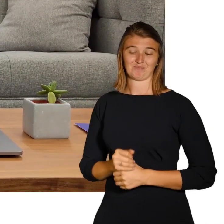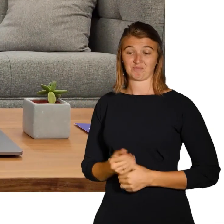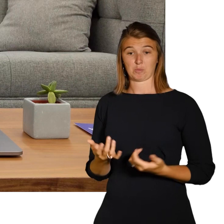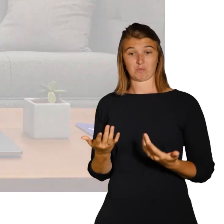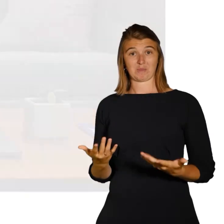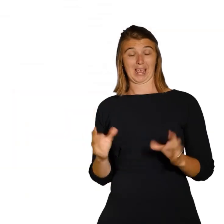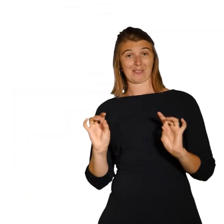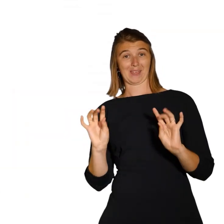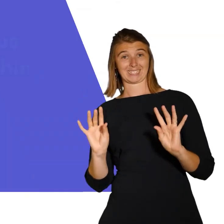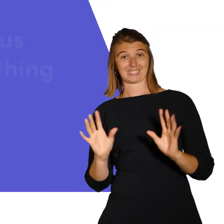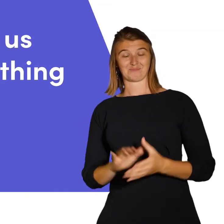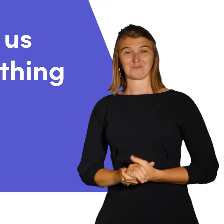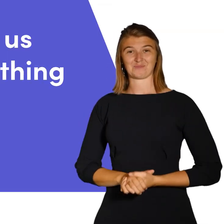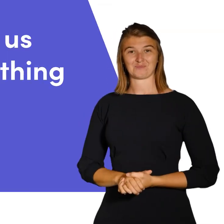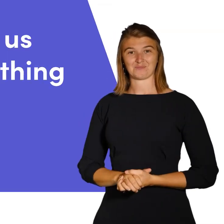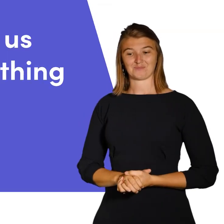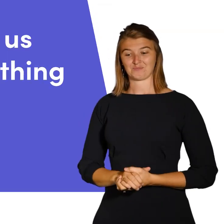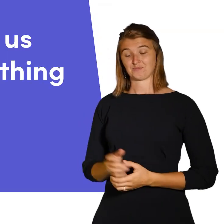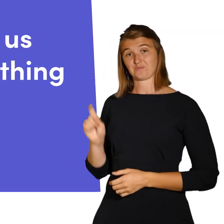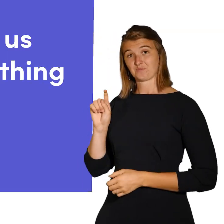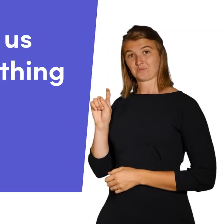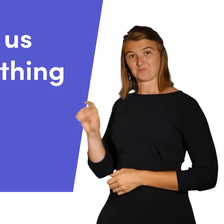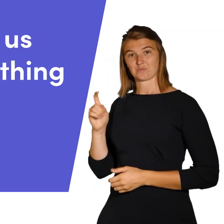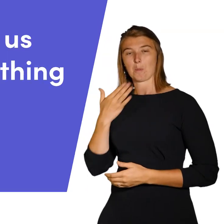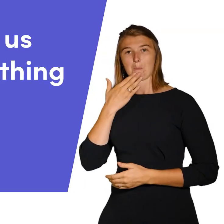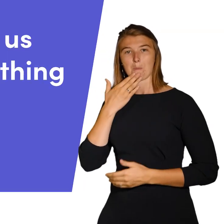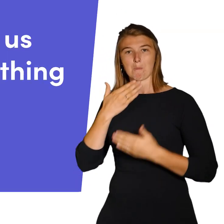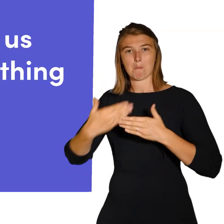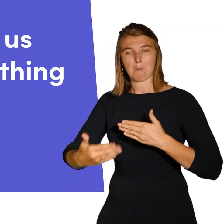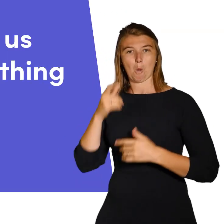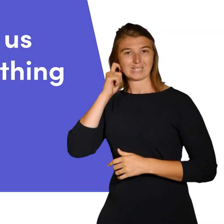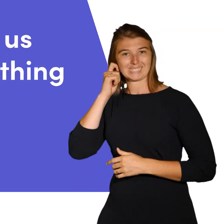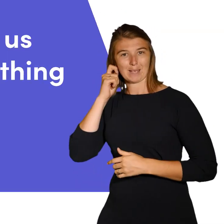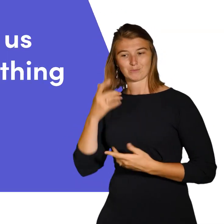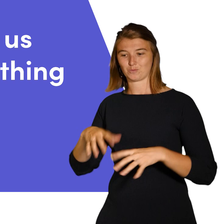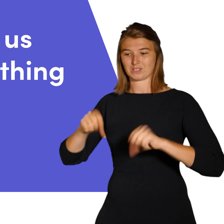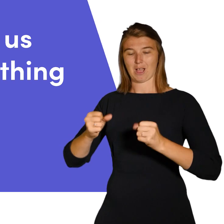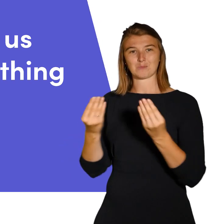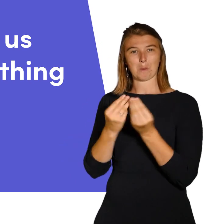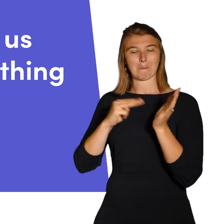now. Click here for more tips on getting started with monday.com.